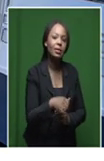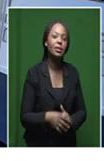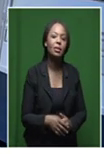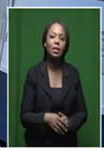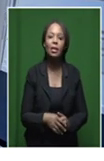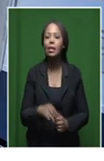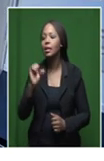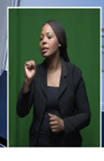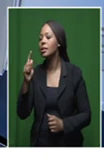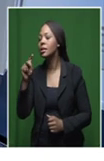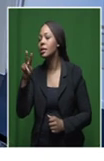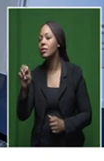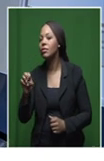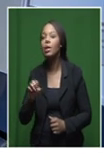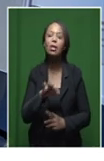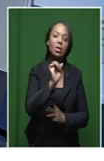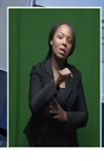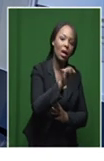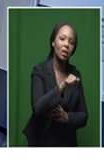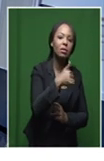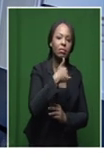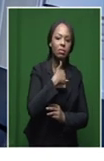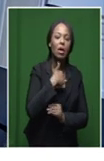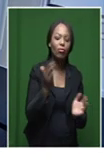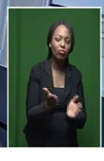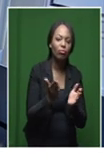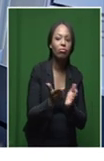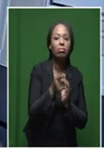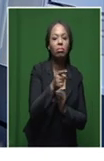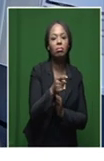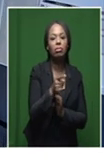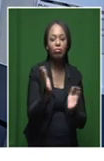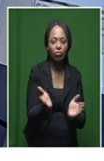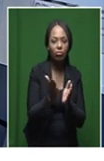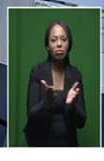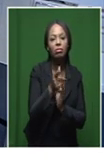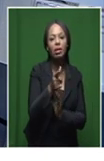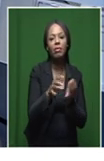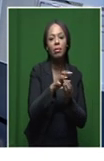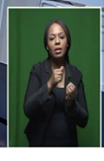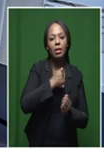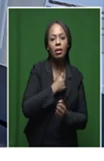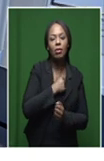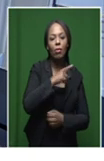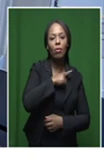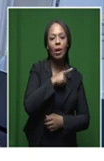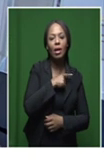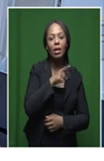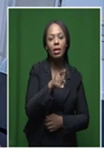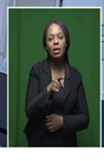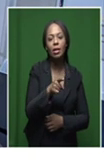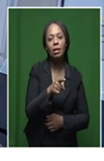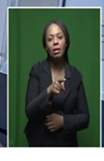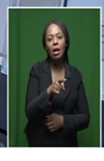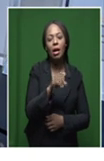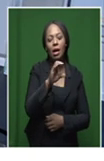Steve? Yes, I have made that thing. Because even in Katlin FM, I even